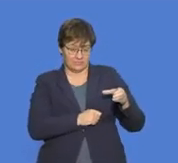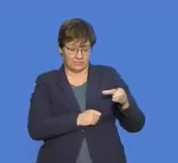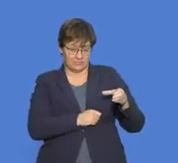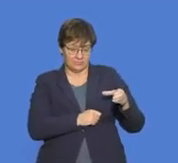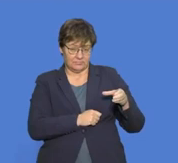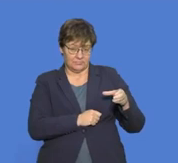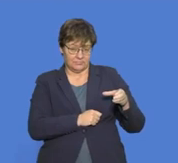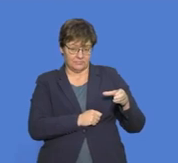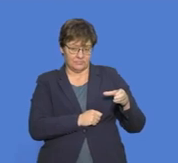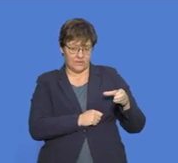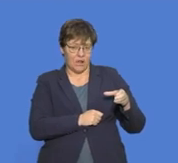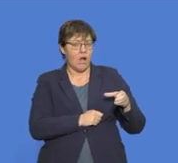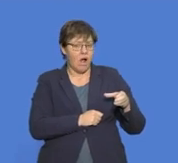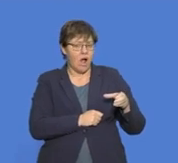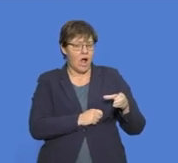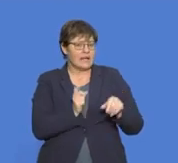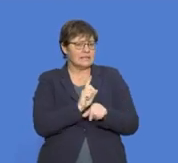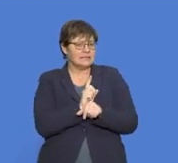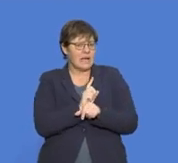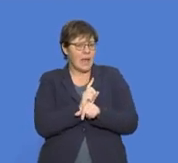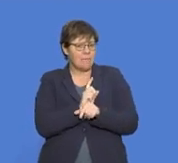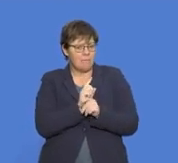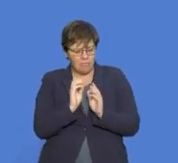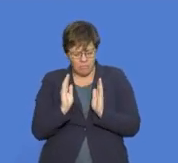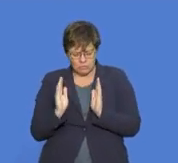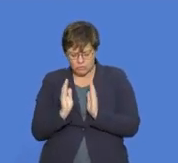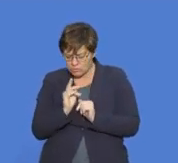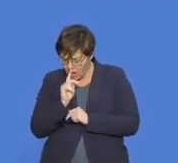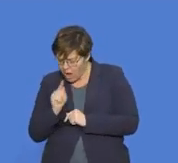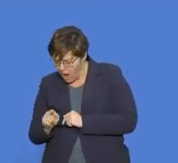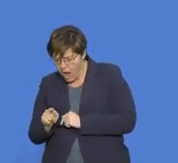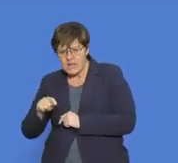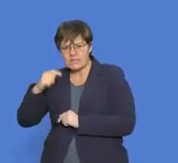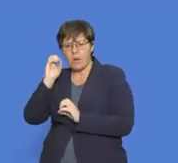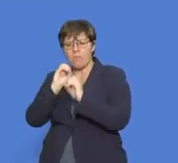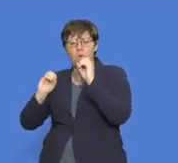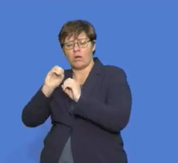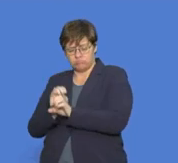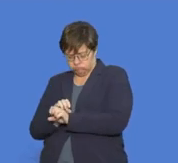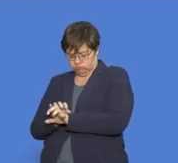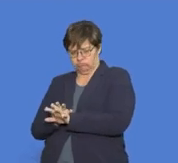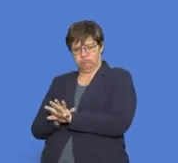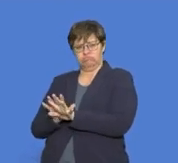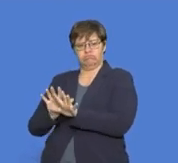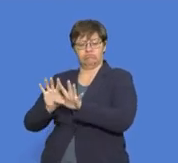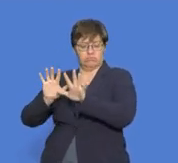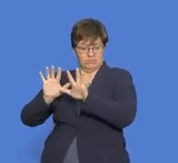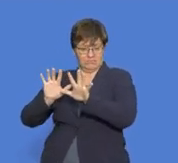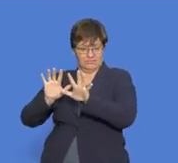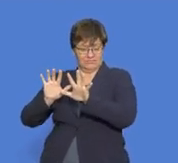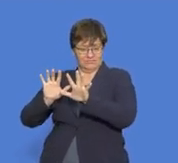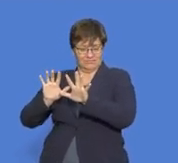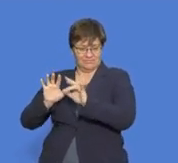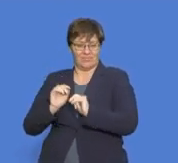within a short space of time, those little syrup molecules would have spread throughout the